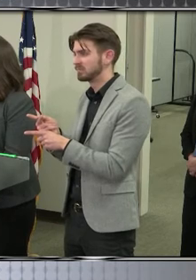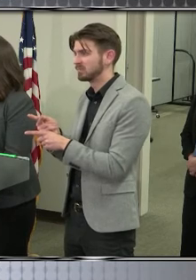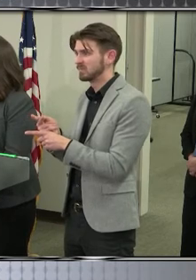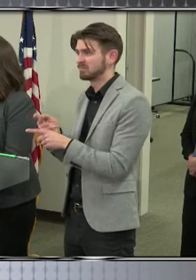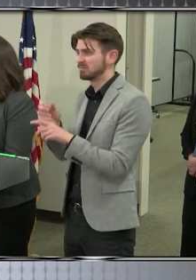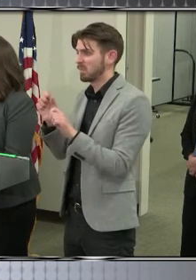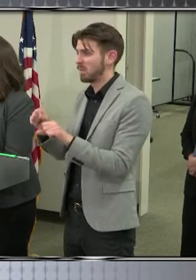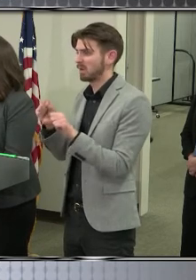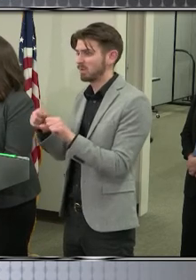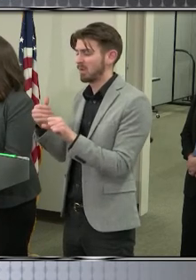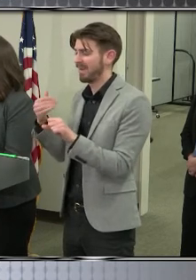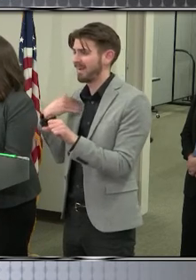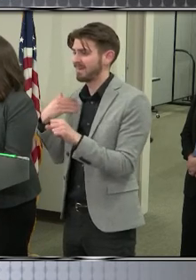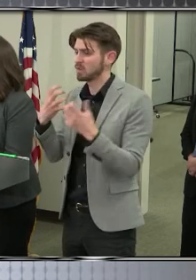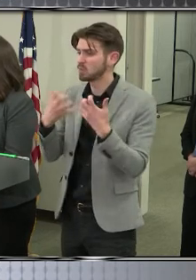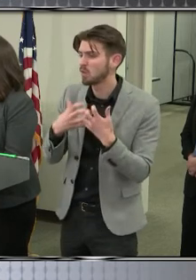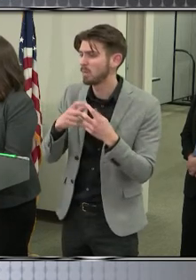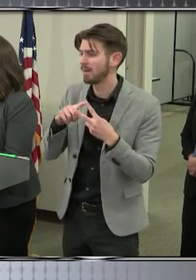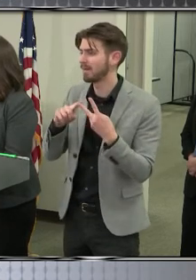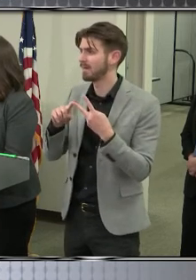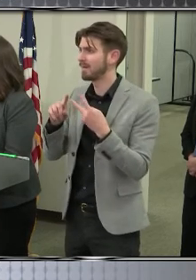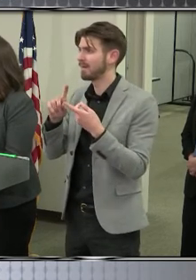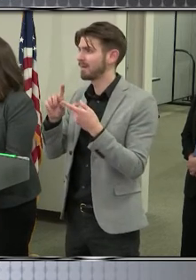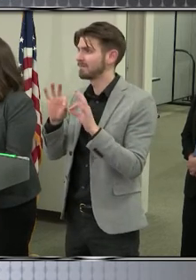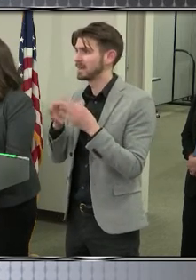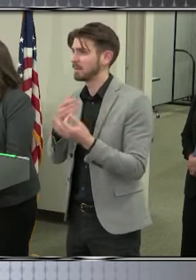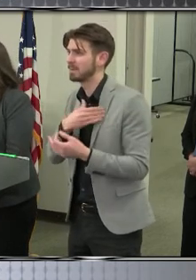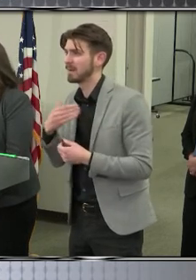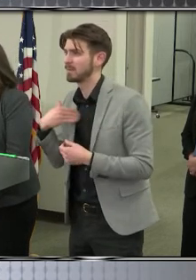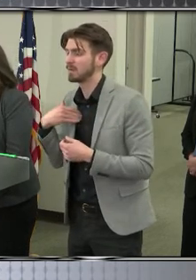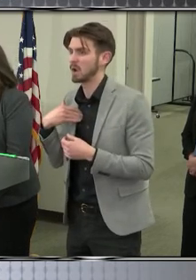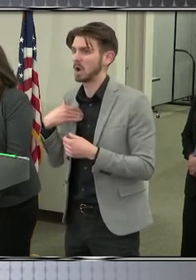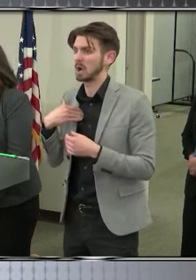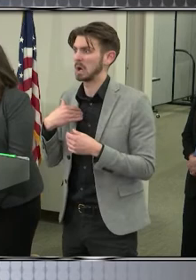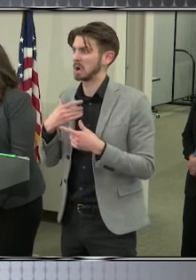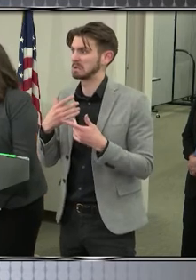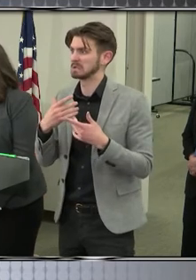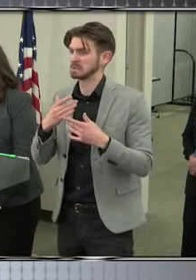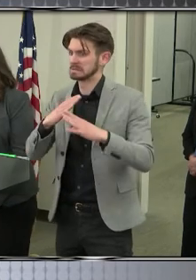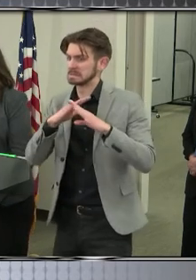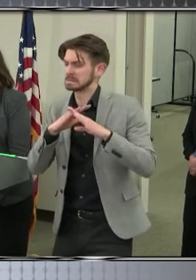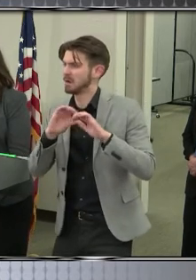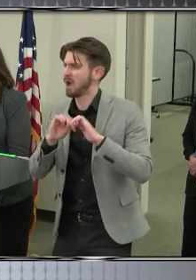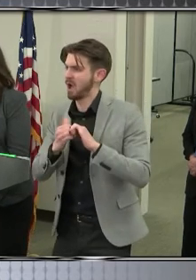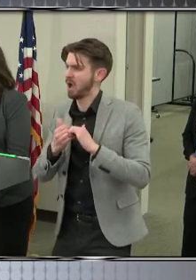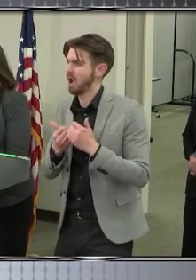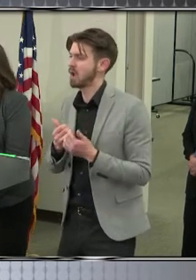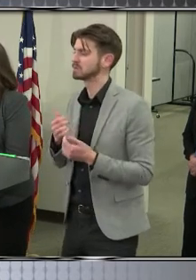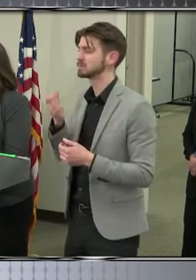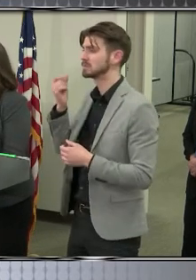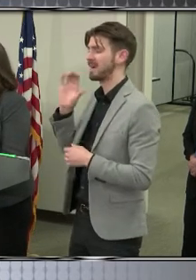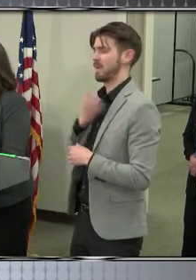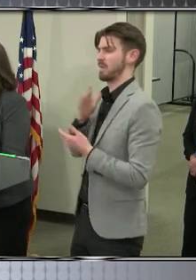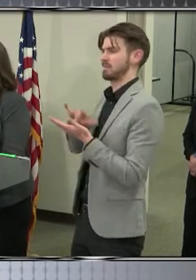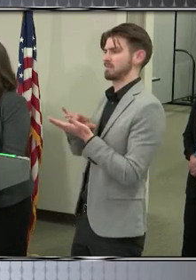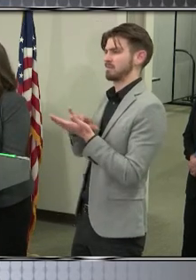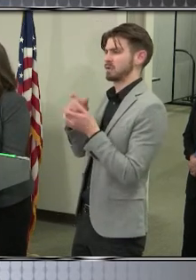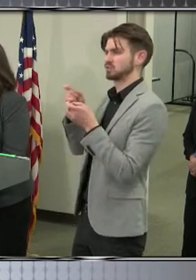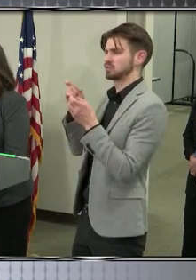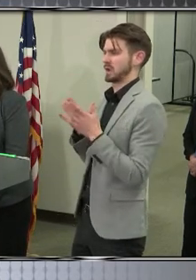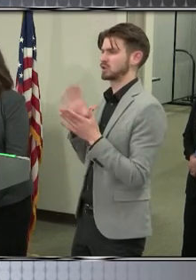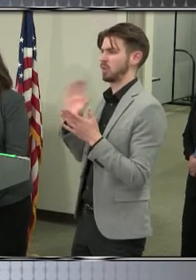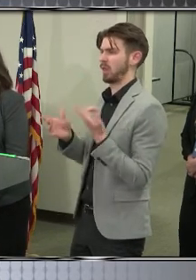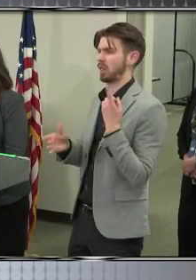roommate or a spouse or a family member that's sick? So I would like to ask our medical director to come up as she's been coordinating some